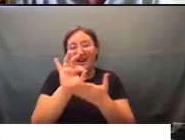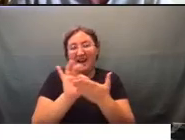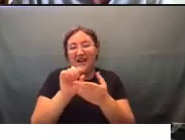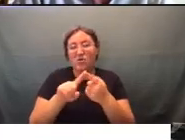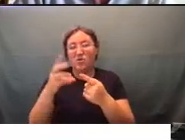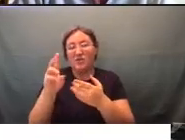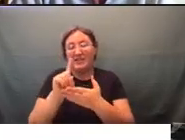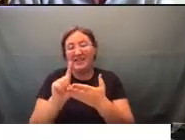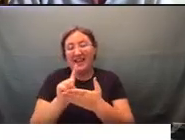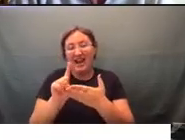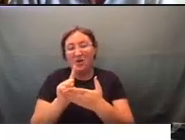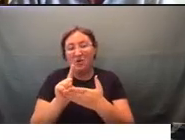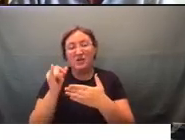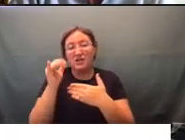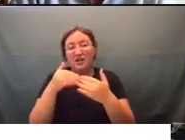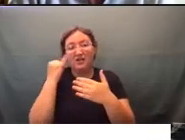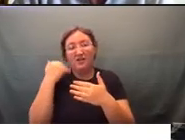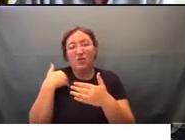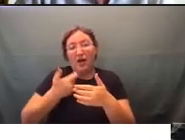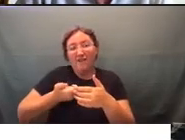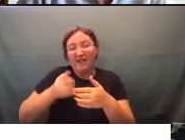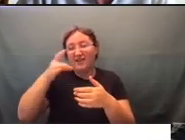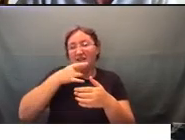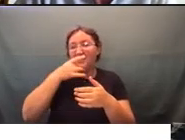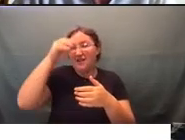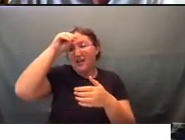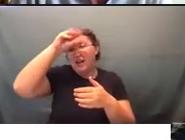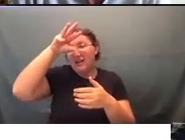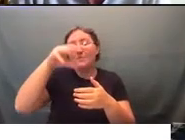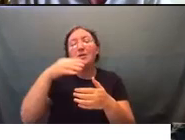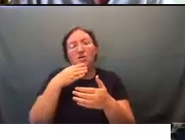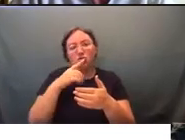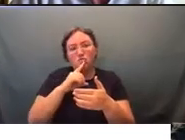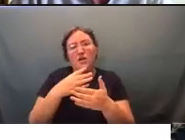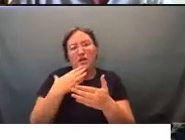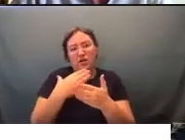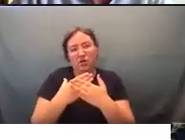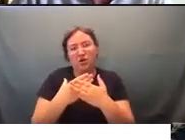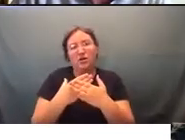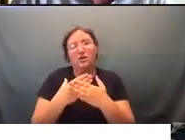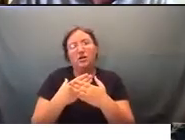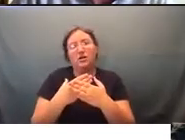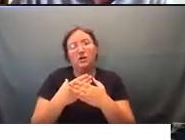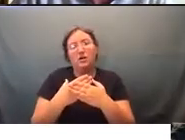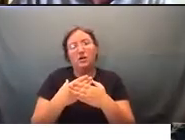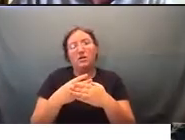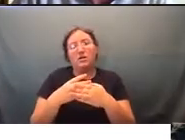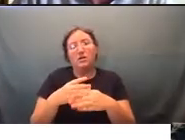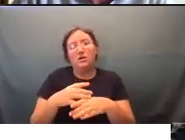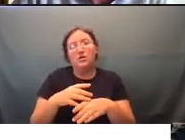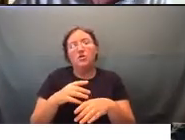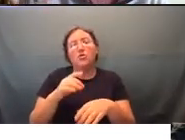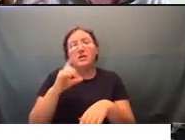hours, even if we're bringing flashlights and headlamps, a really good practice when we're going out is to set a definitive turnaround